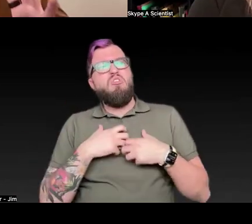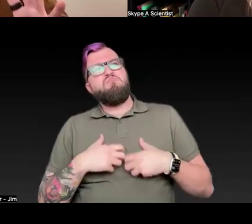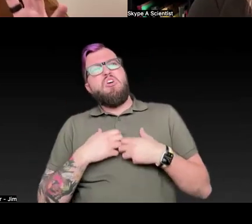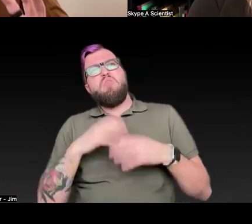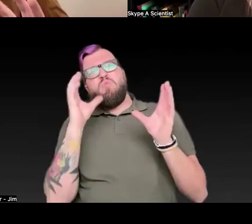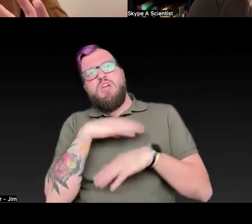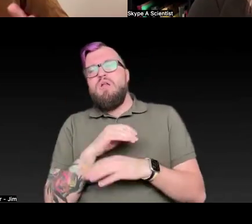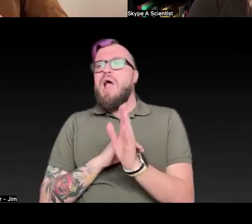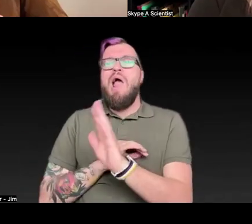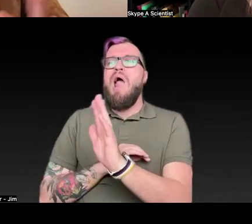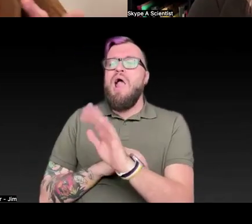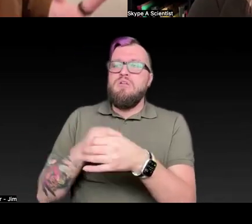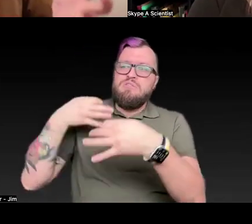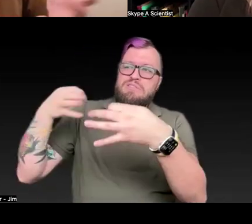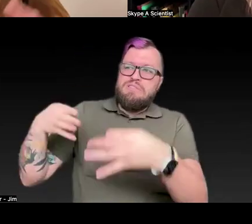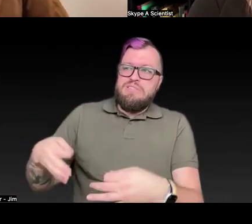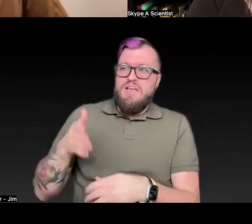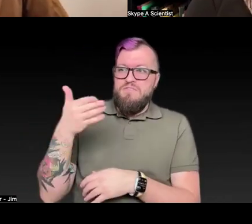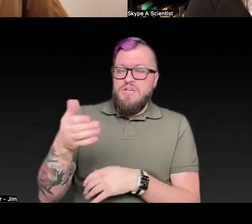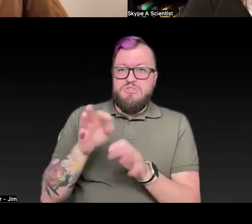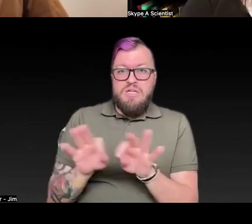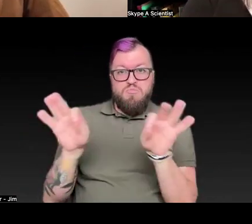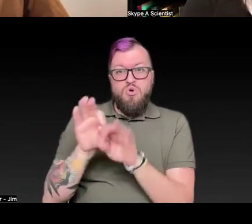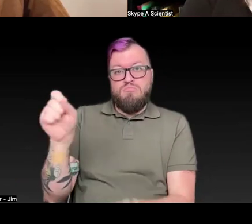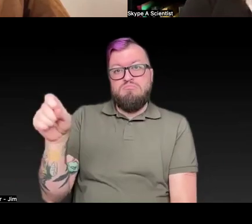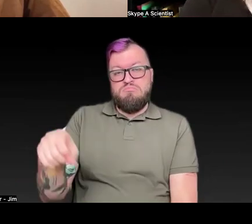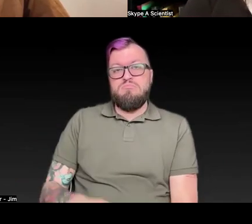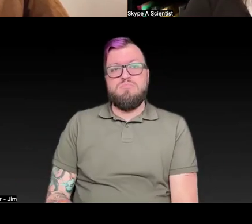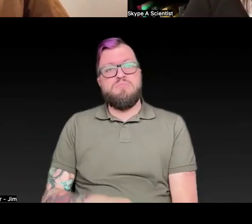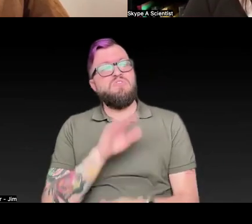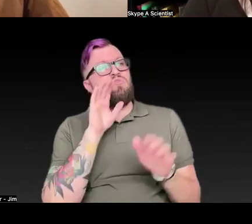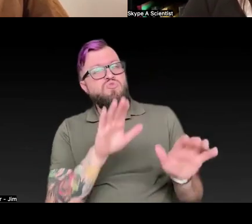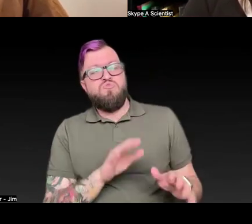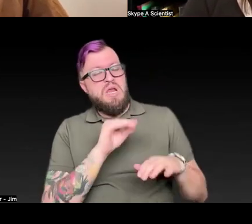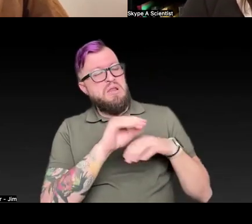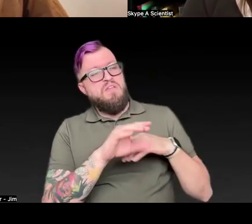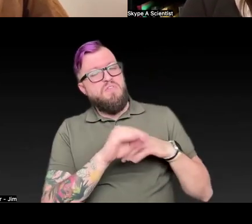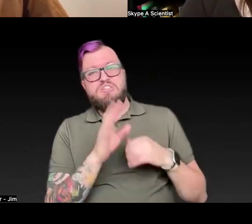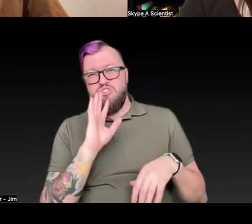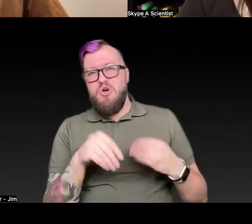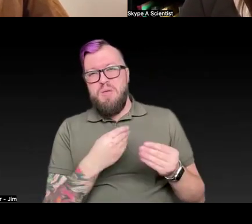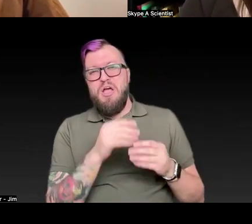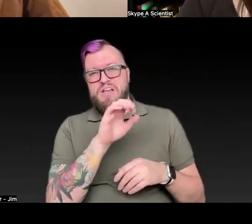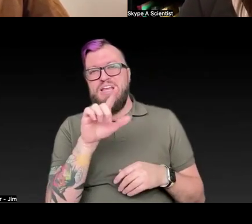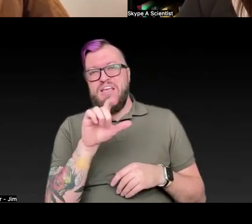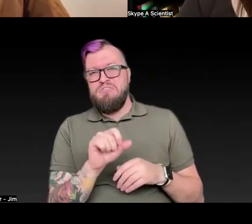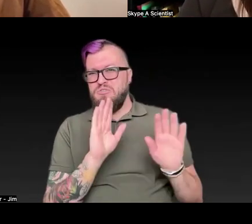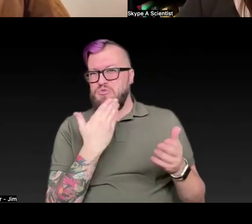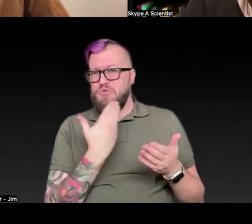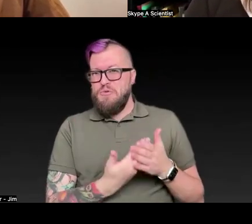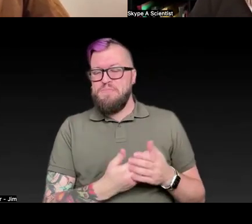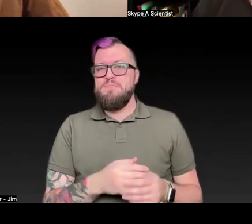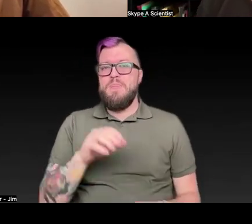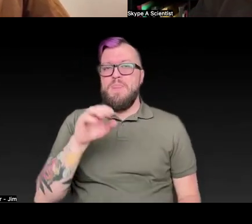get them thinking about them as a fish that matter. That's a great advice. Talk about eels. This is good. Ms.